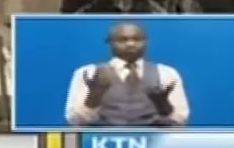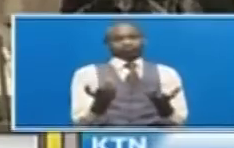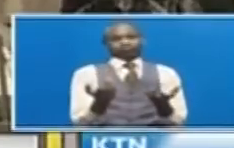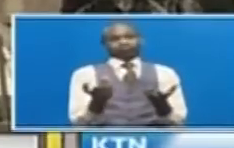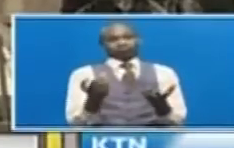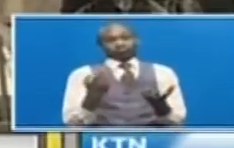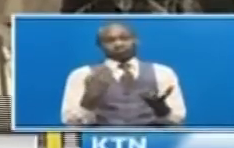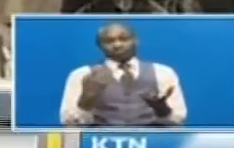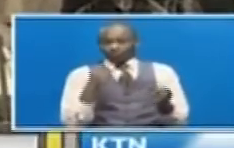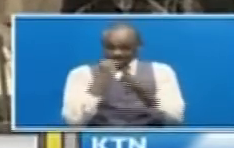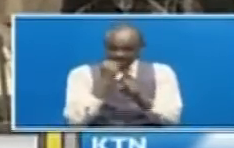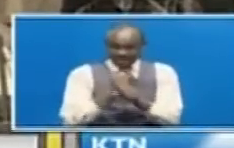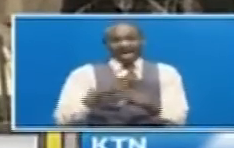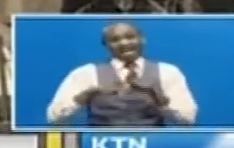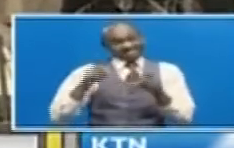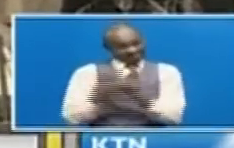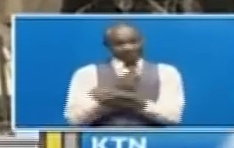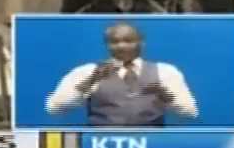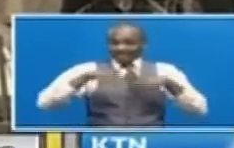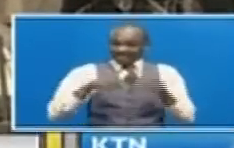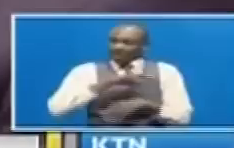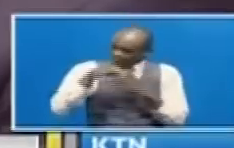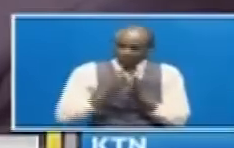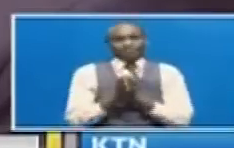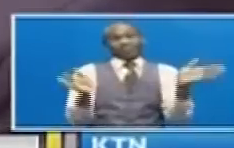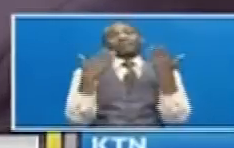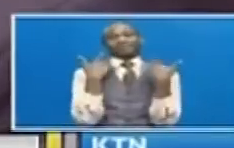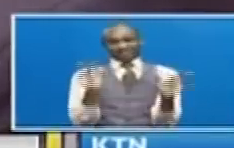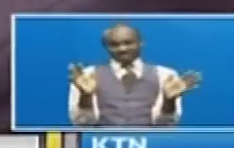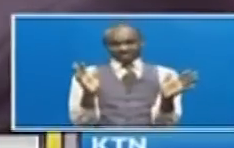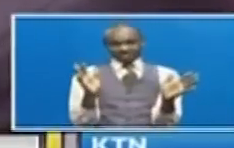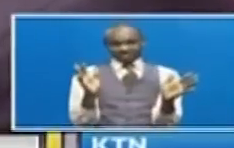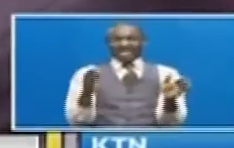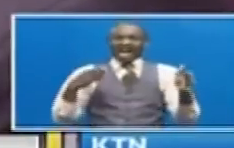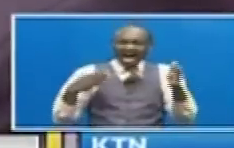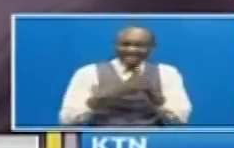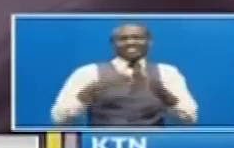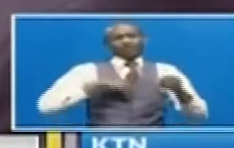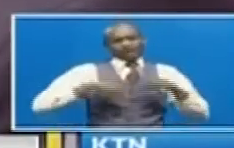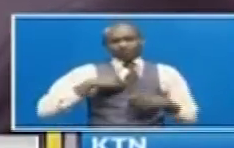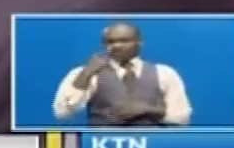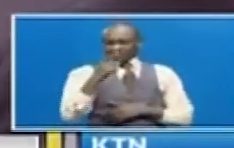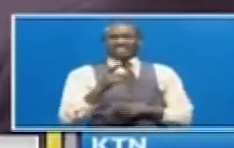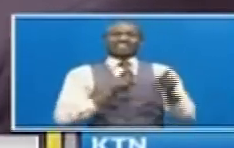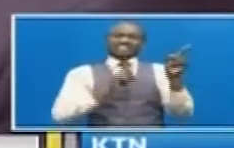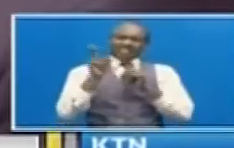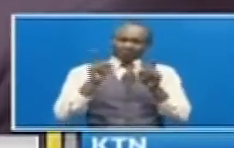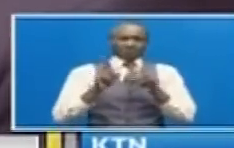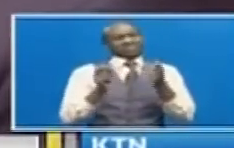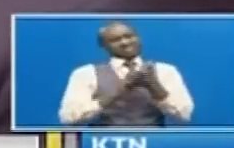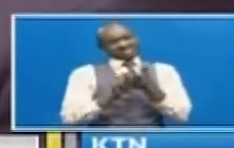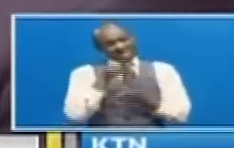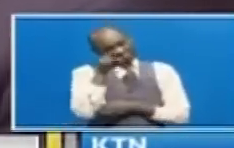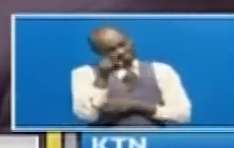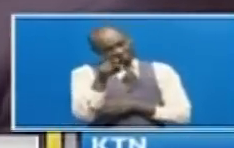DPP, and the EACC's recommendations are public. The EACC wants suspended Transport Cabinet Secretary